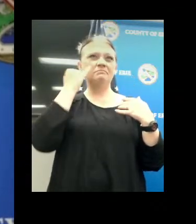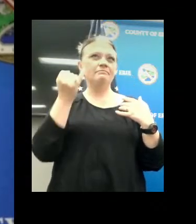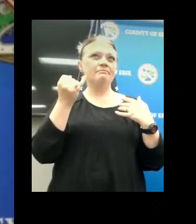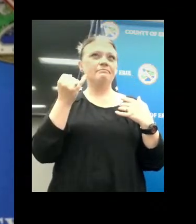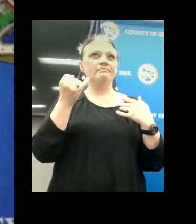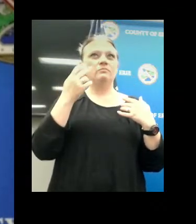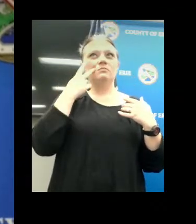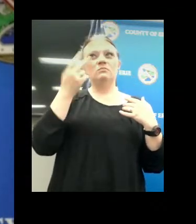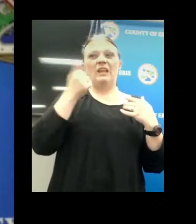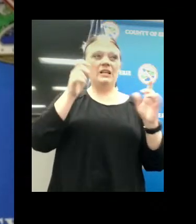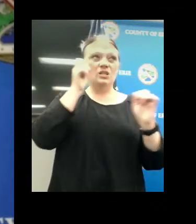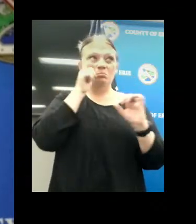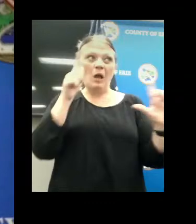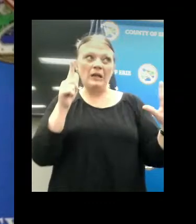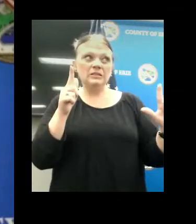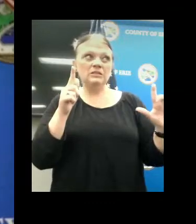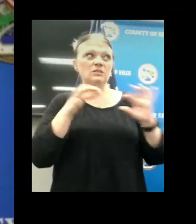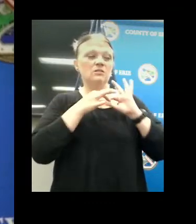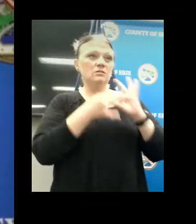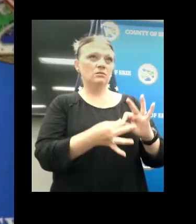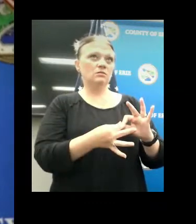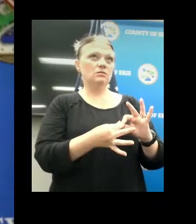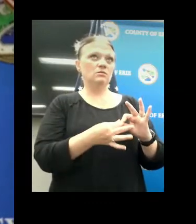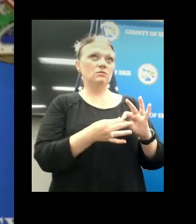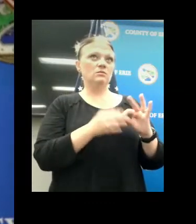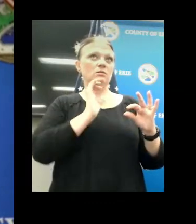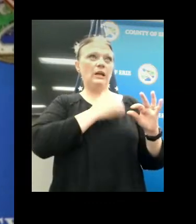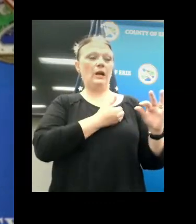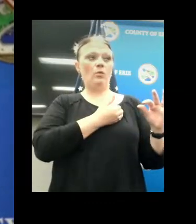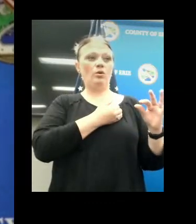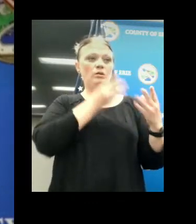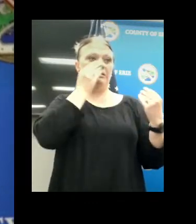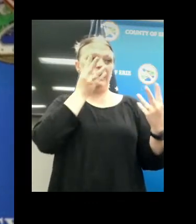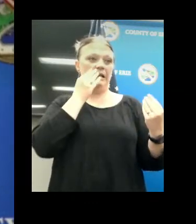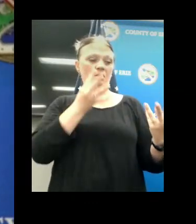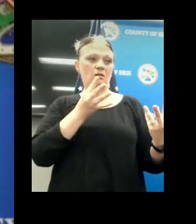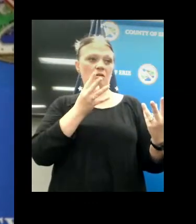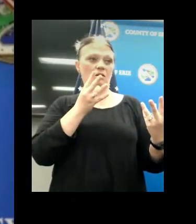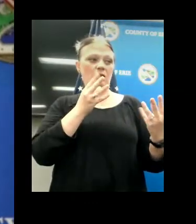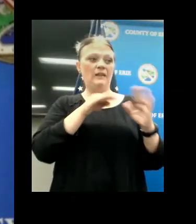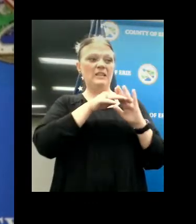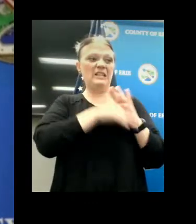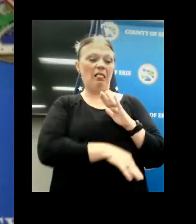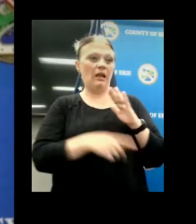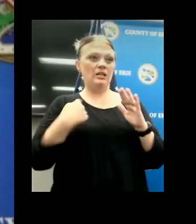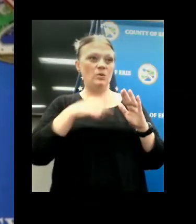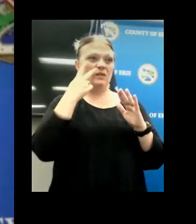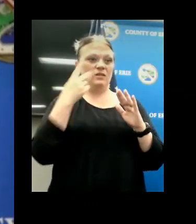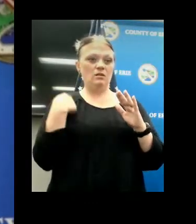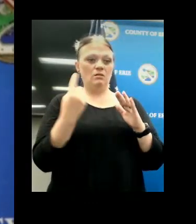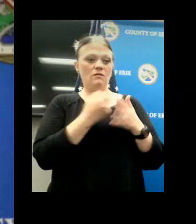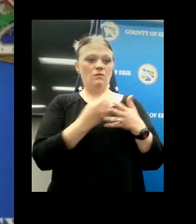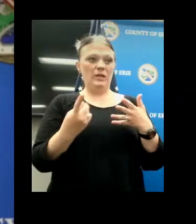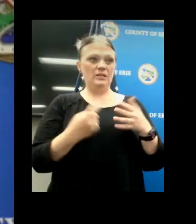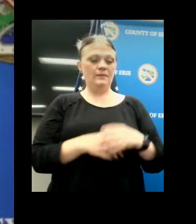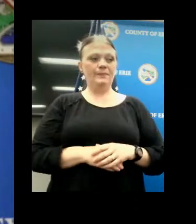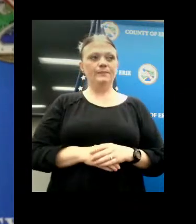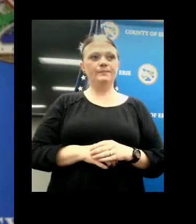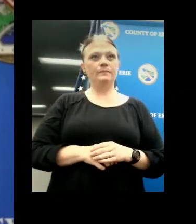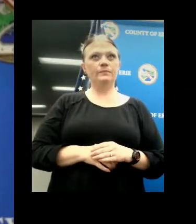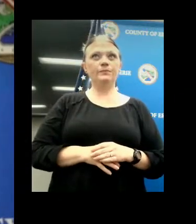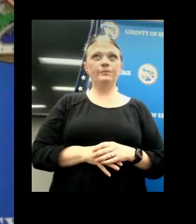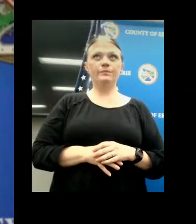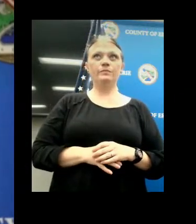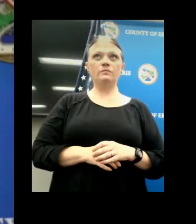seen, or has there been any surprises in what we've seen regarding our data and the declines that we've seen over the past few weeks? Well,